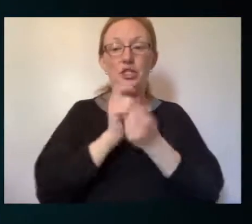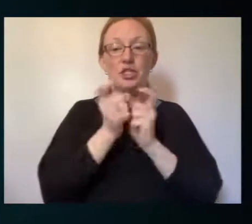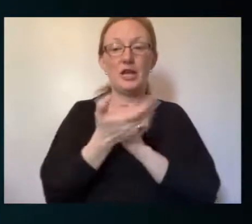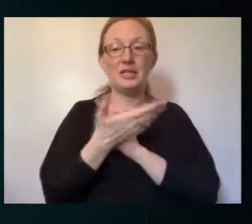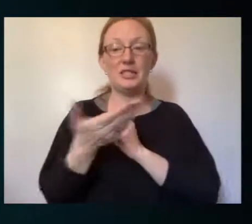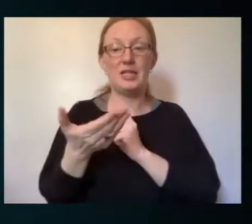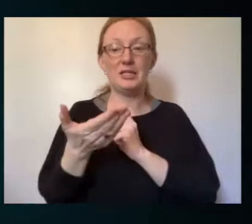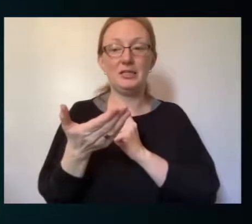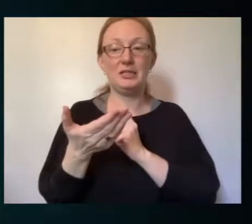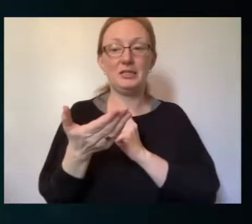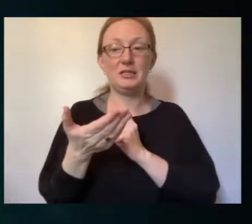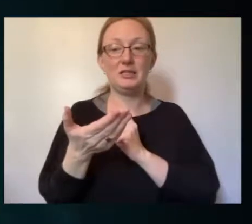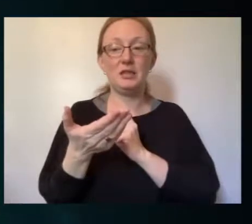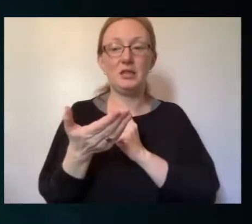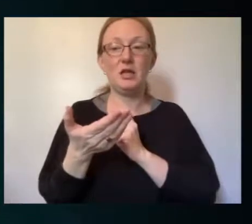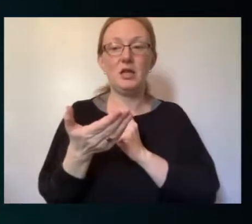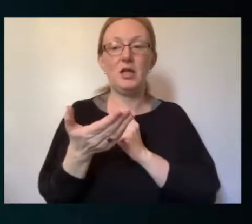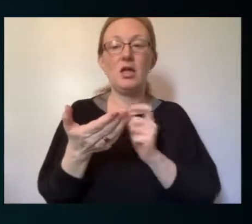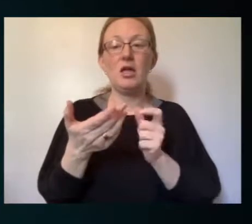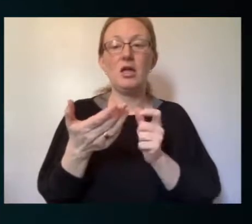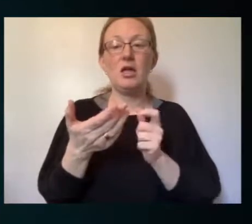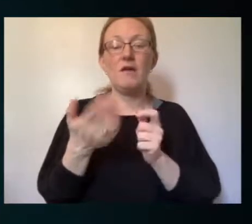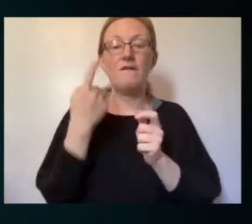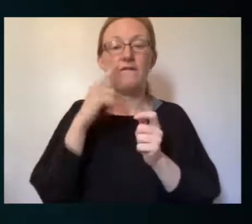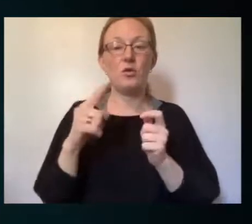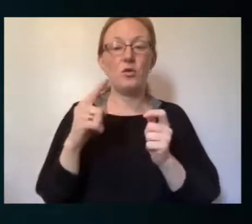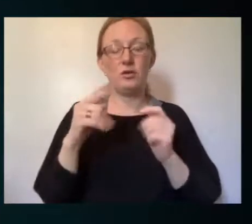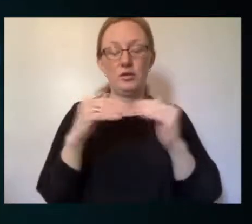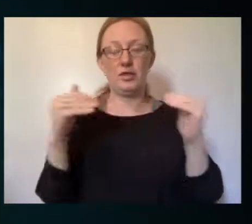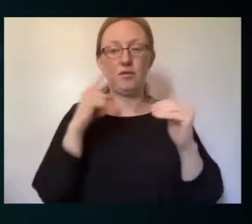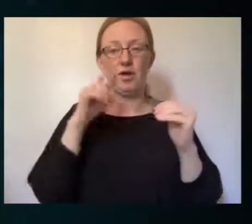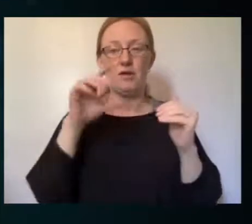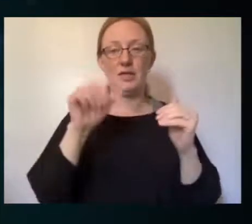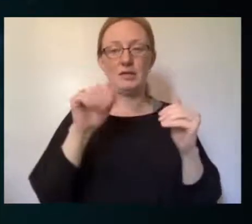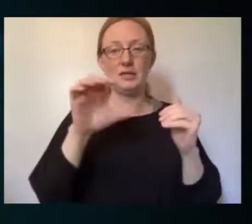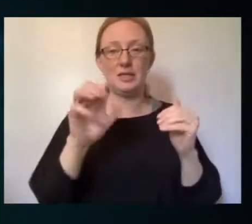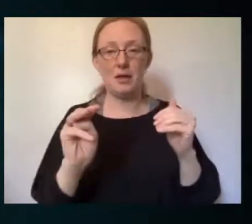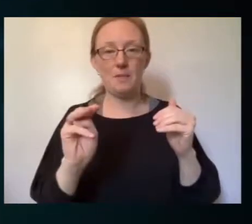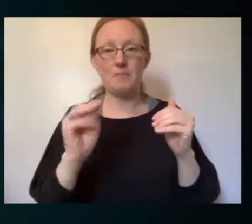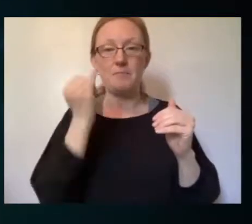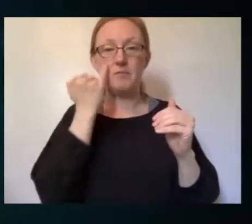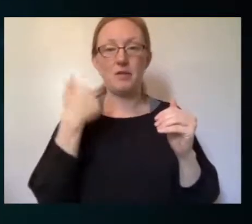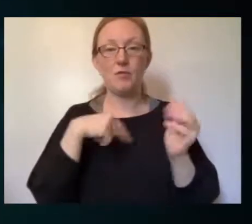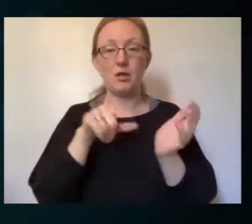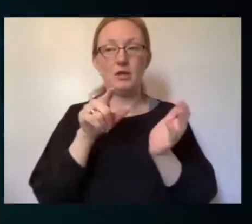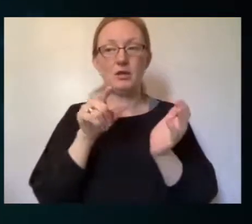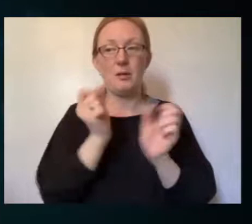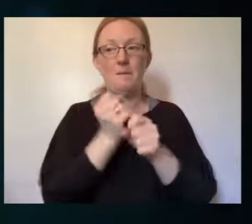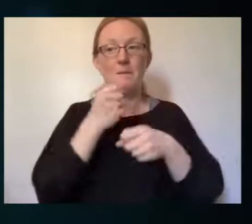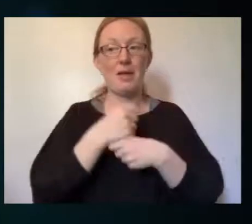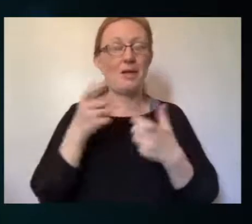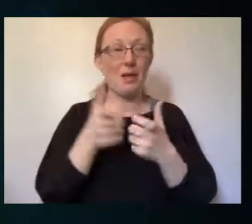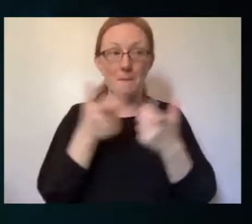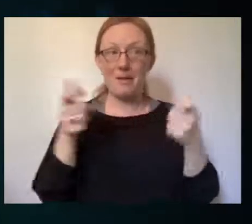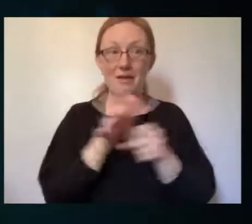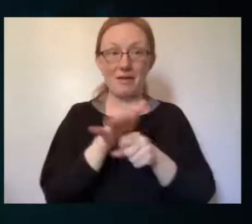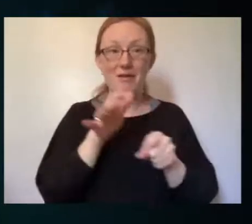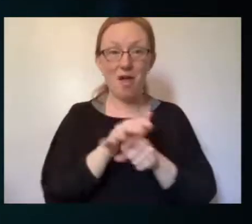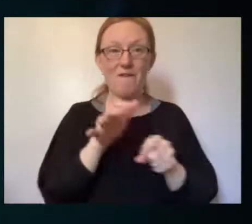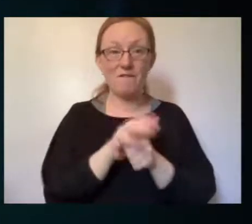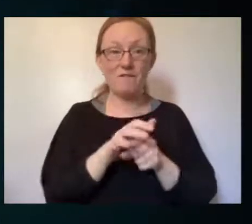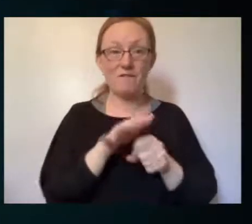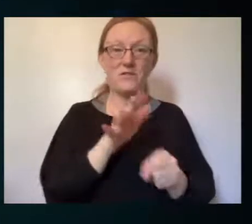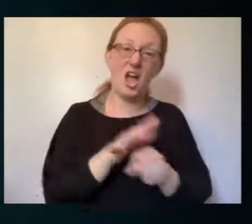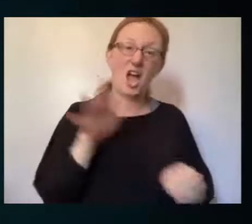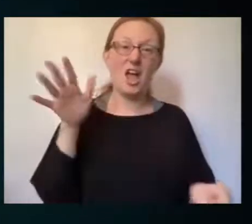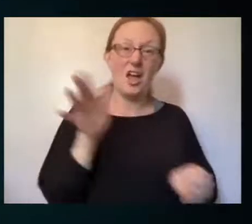of the institution, at the level of the ACM, is when we produce a large enough consensus within our community and the broader